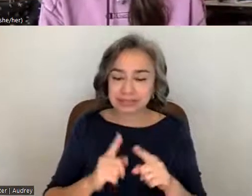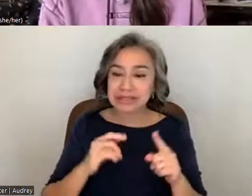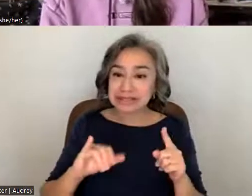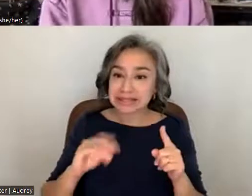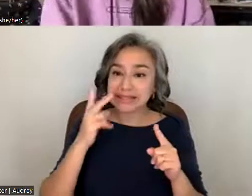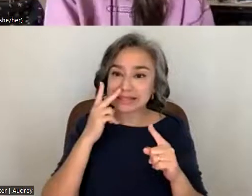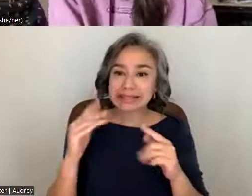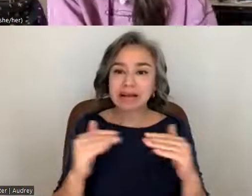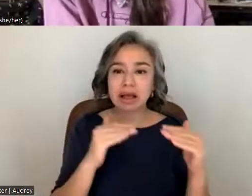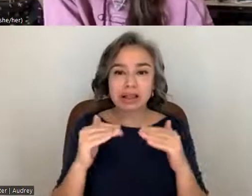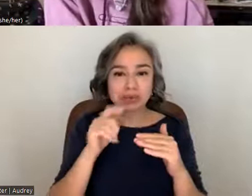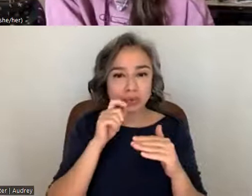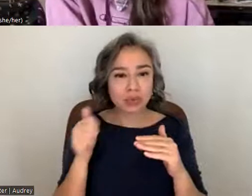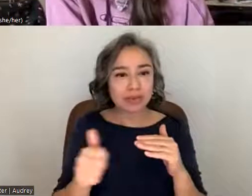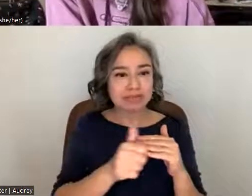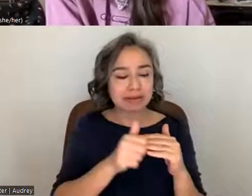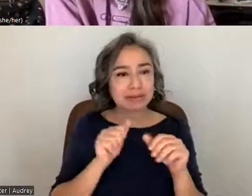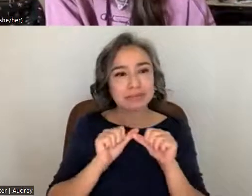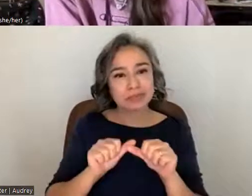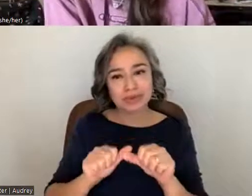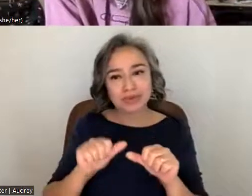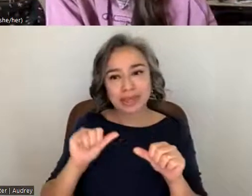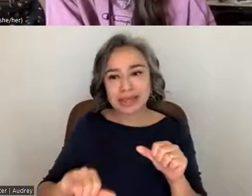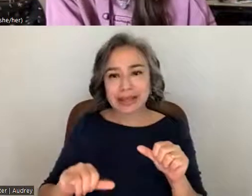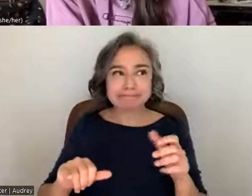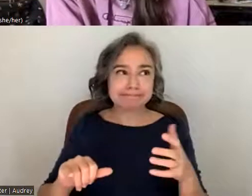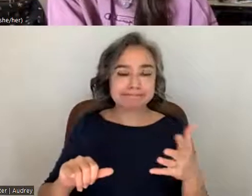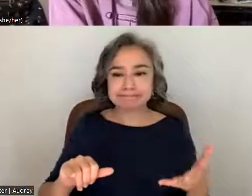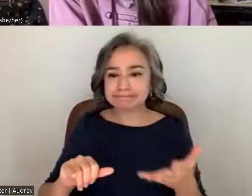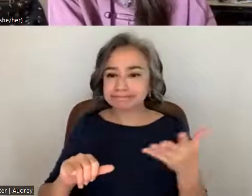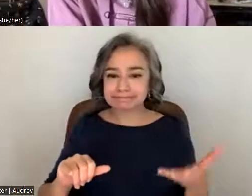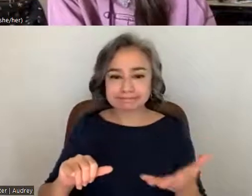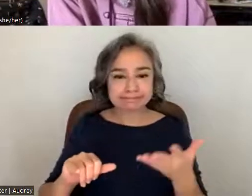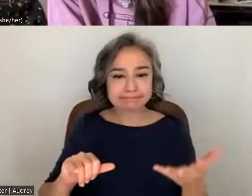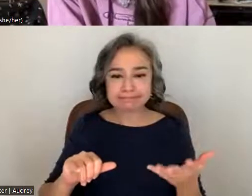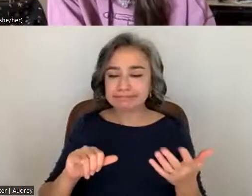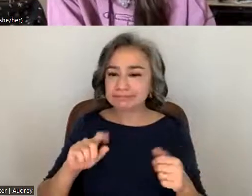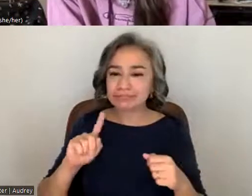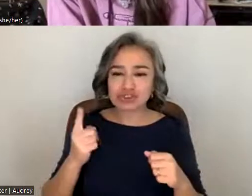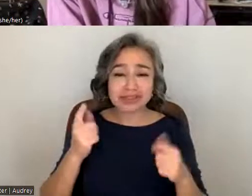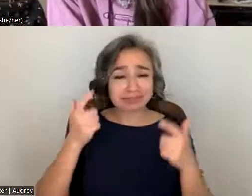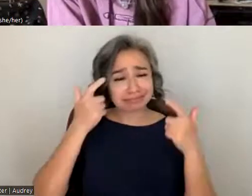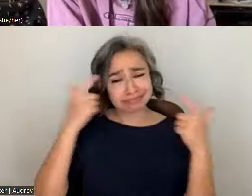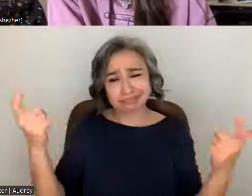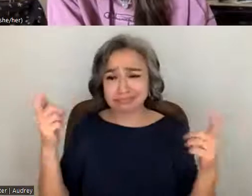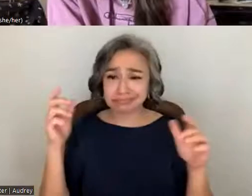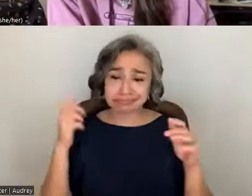who perpetuate these, I don't know, like really just like entitled to space